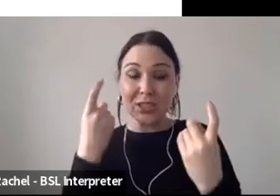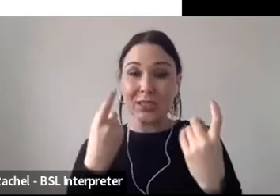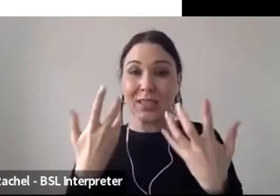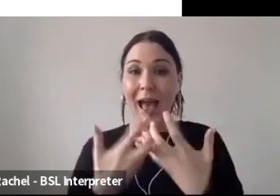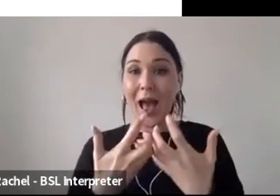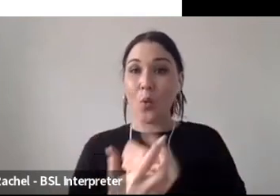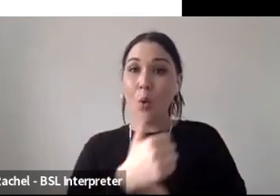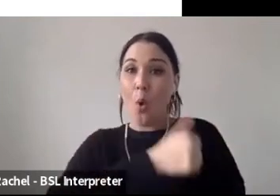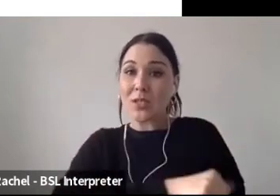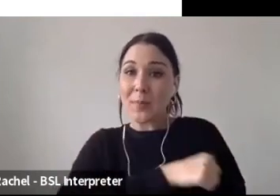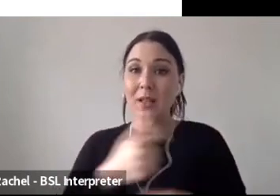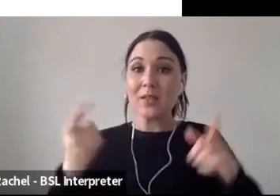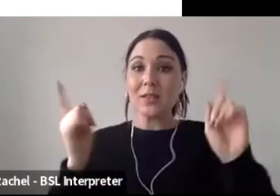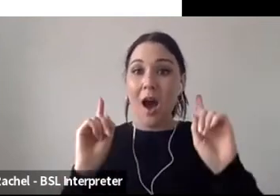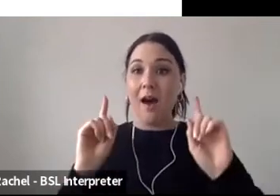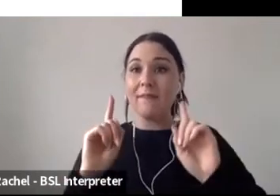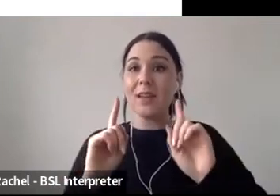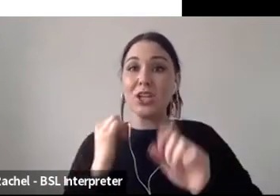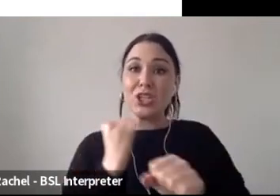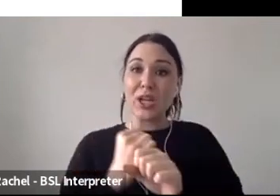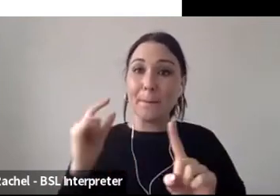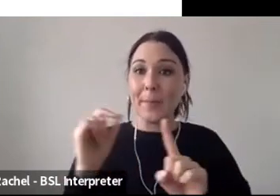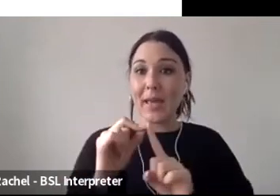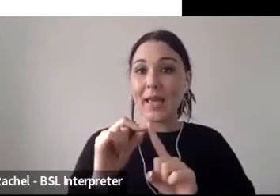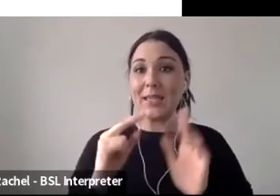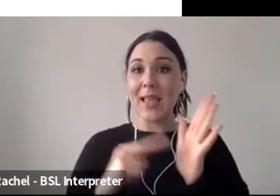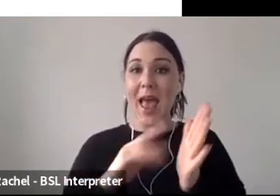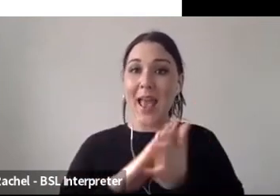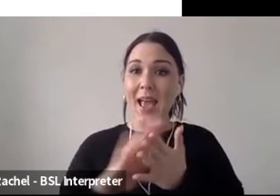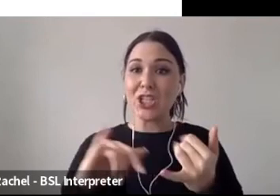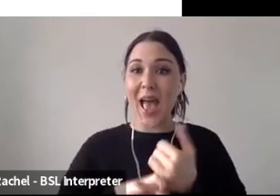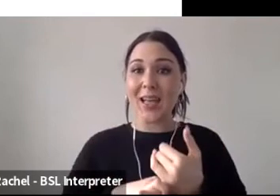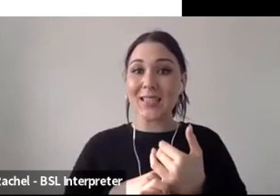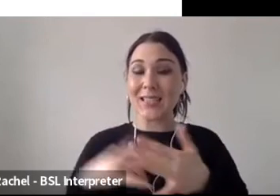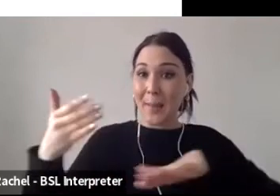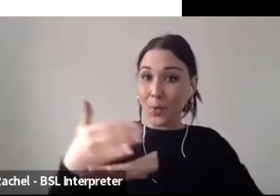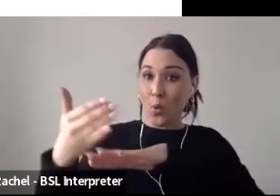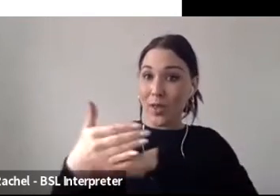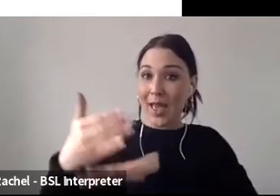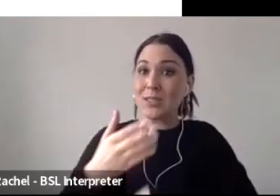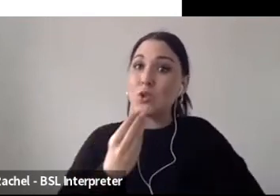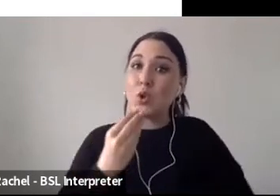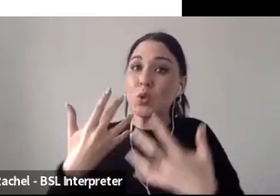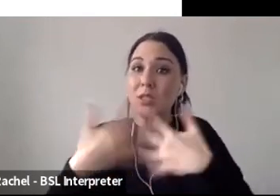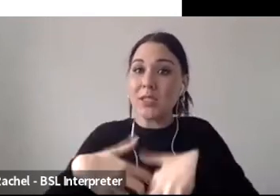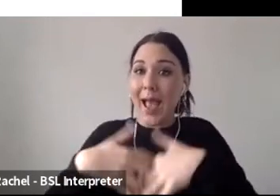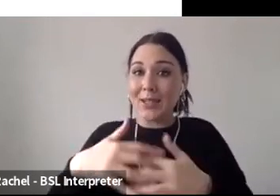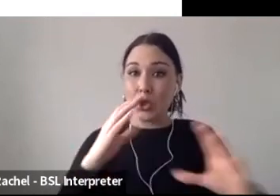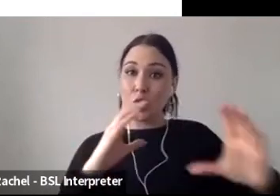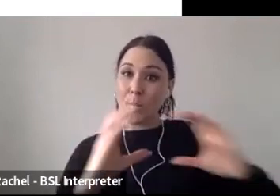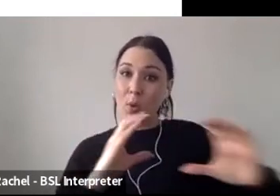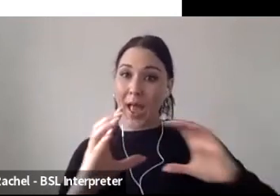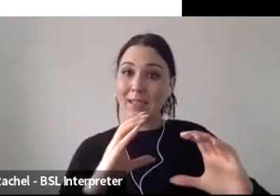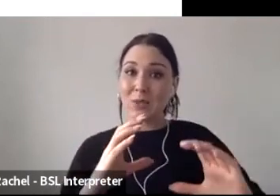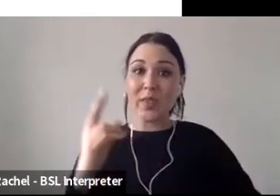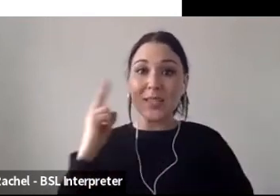staff, GPs, any NHS employees can use tech to communicate with patients who are deaf or who have hearing